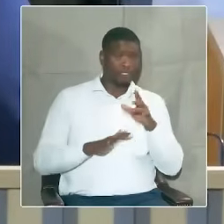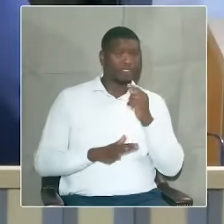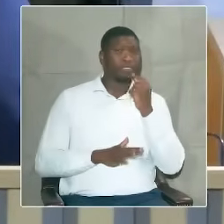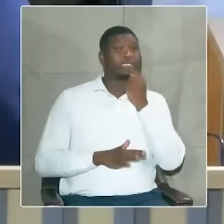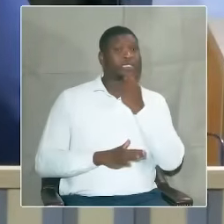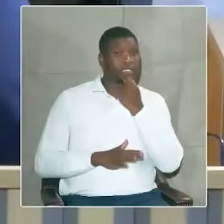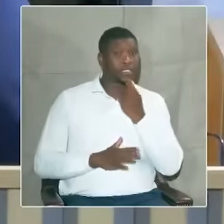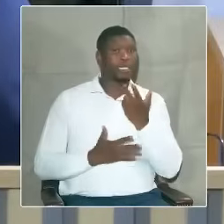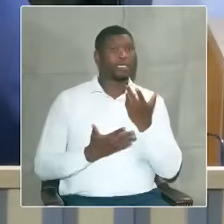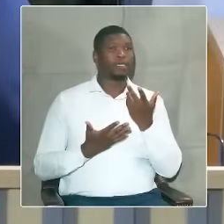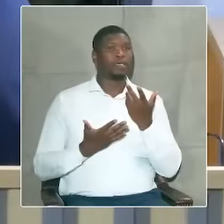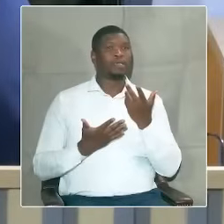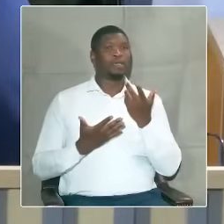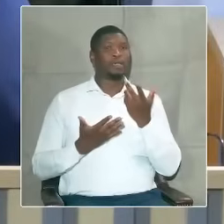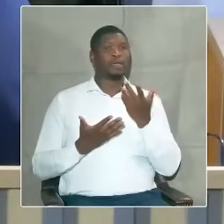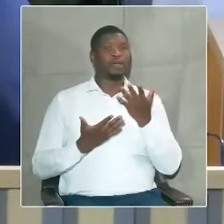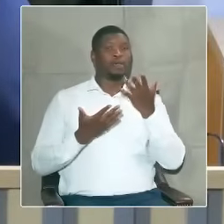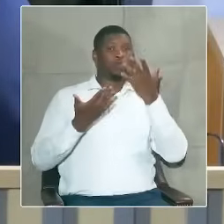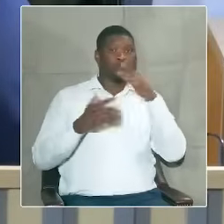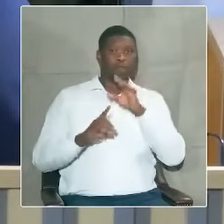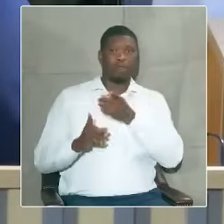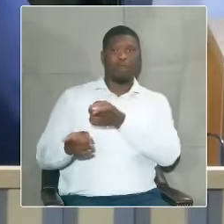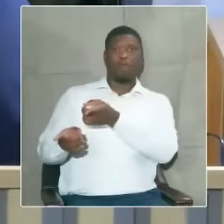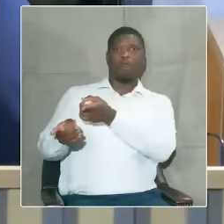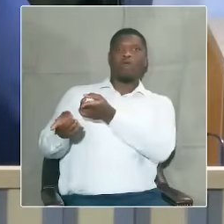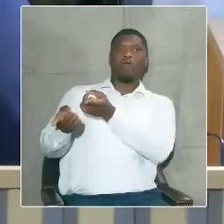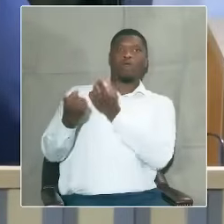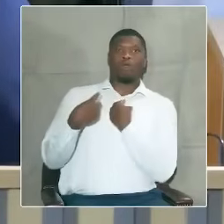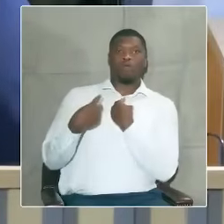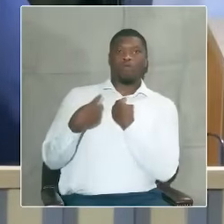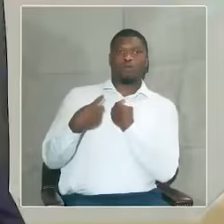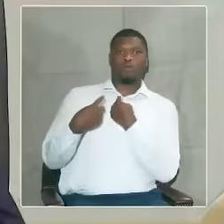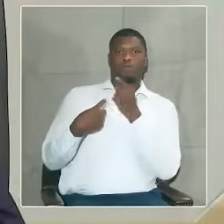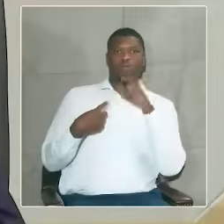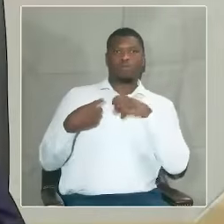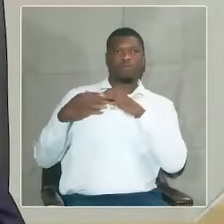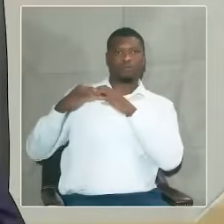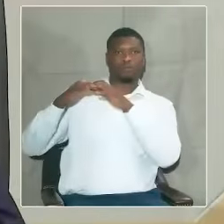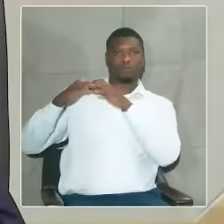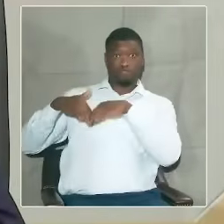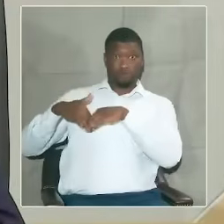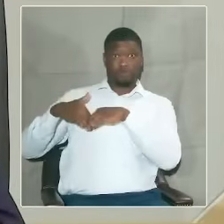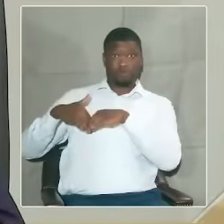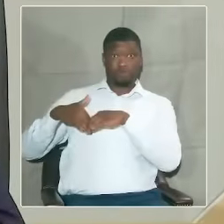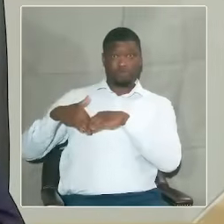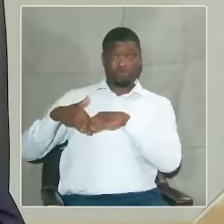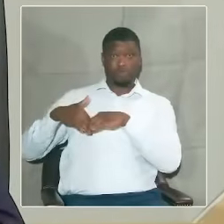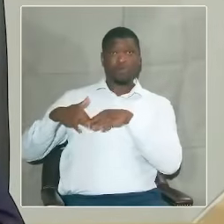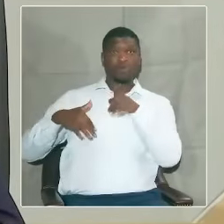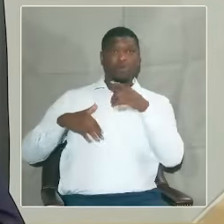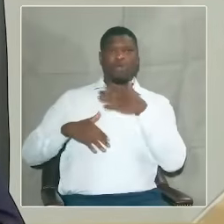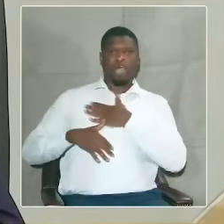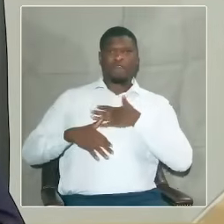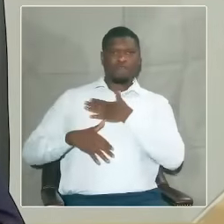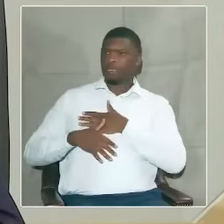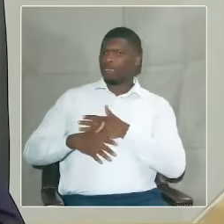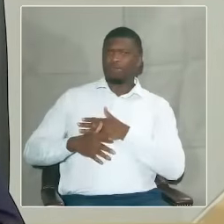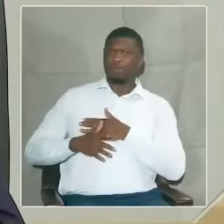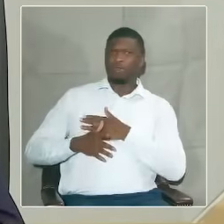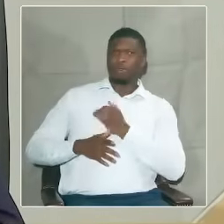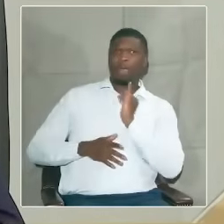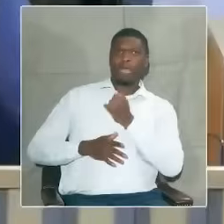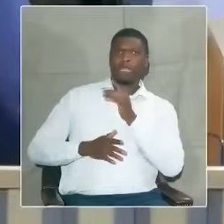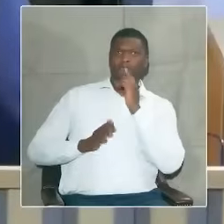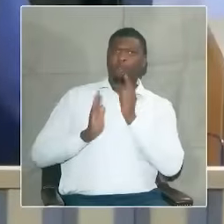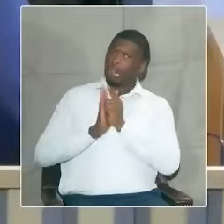that an instruction to disband would be unlawful, or